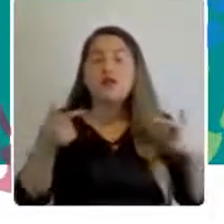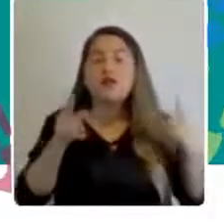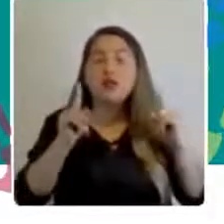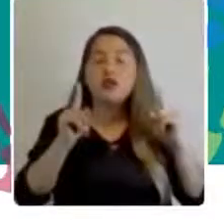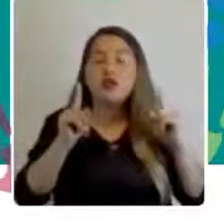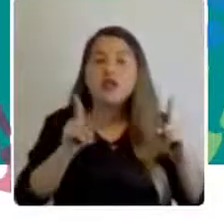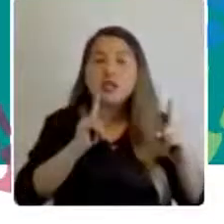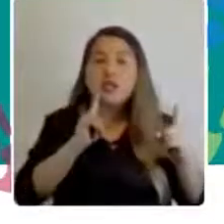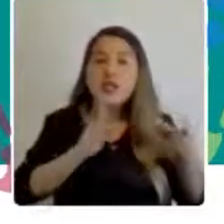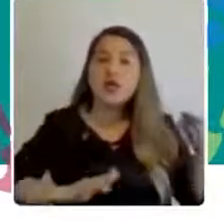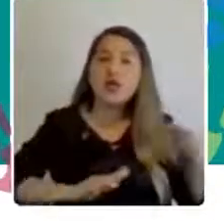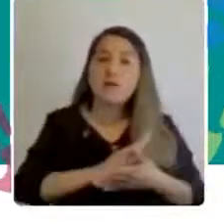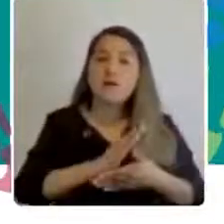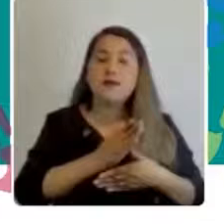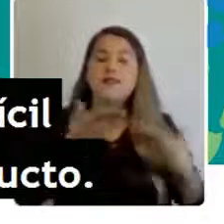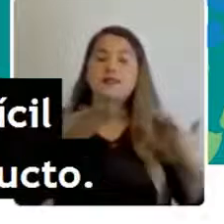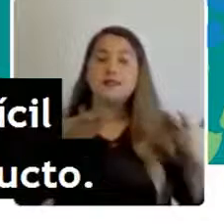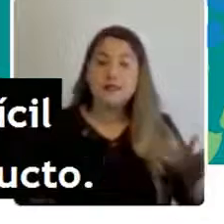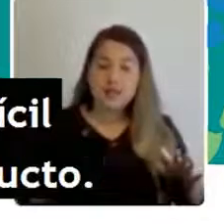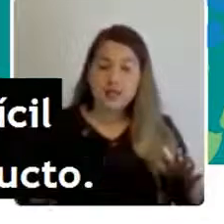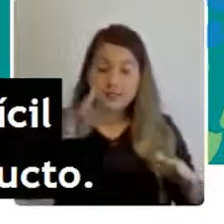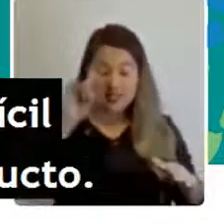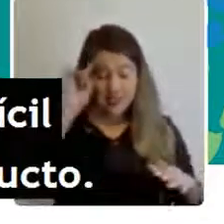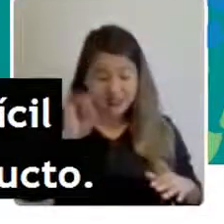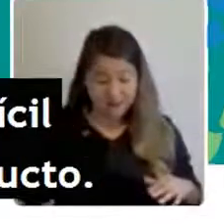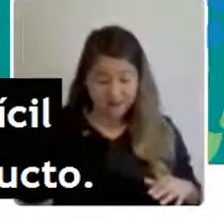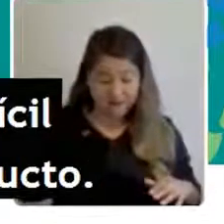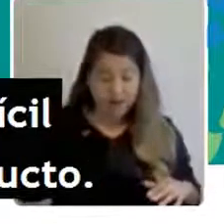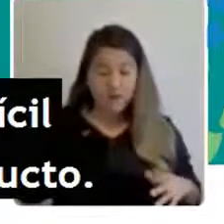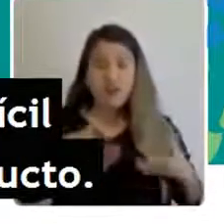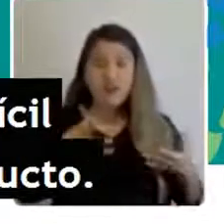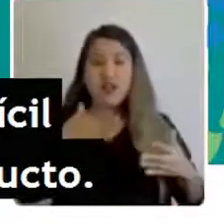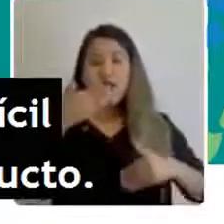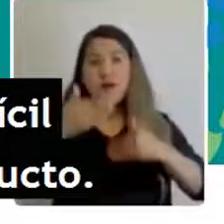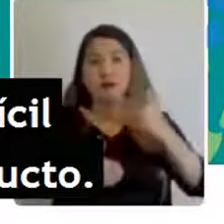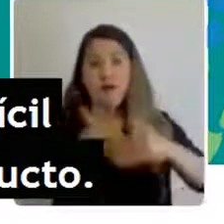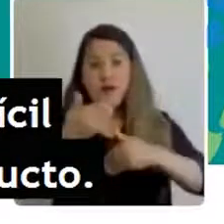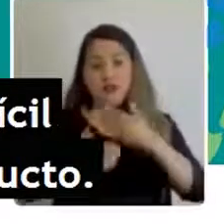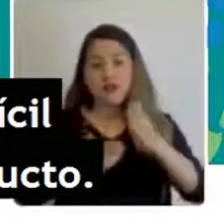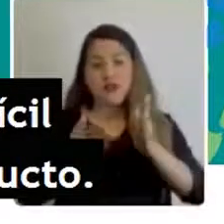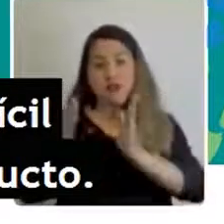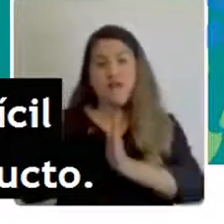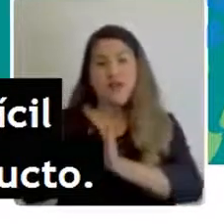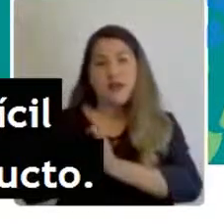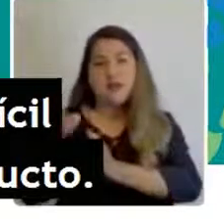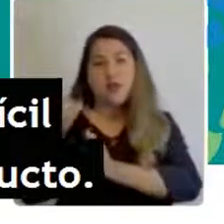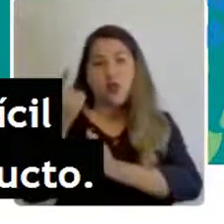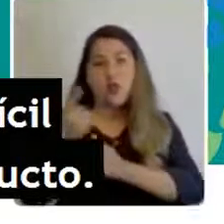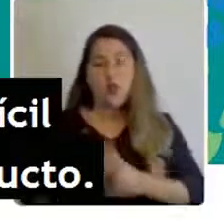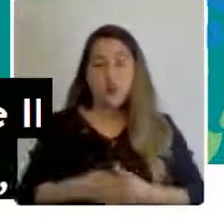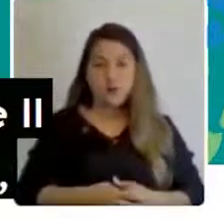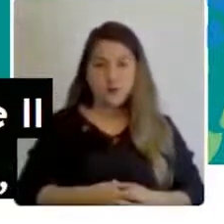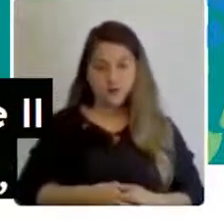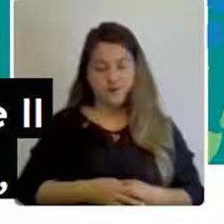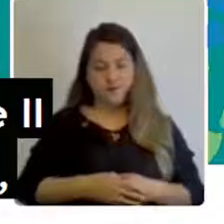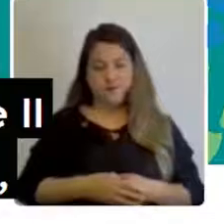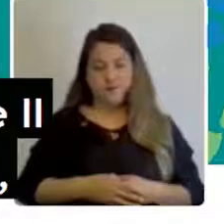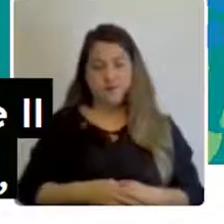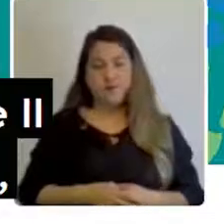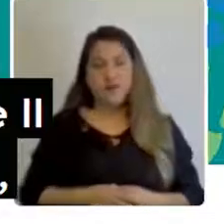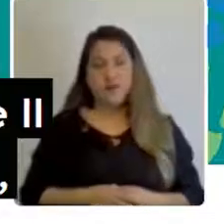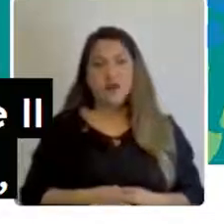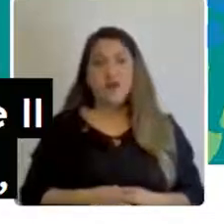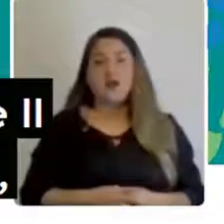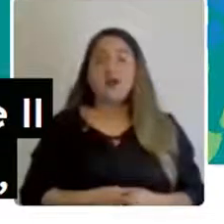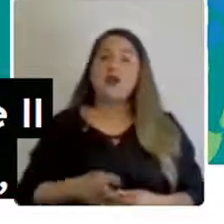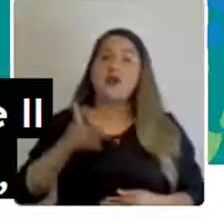phase 1 and phase 2. As I showed in that early slide, how difficult it is to get a product approved. But I think when it gets